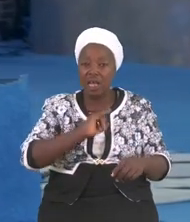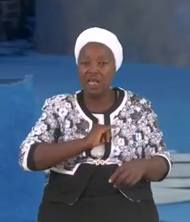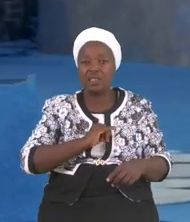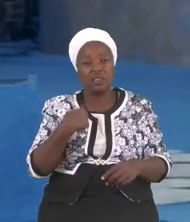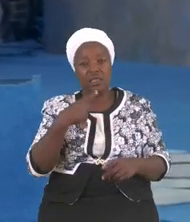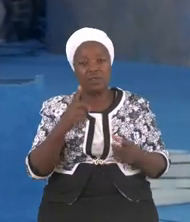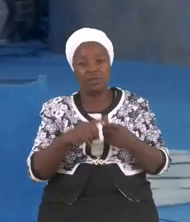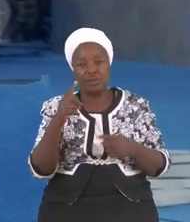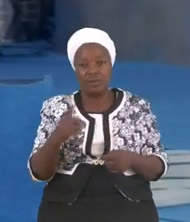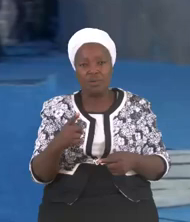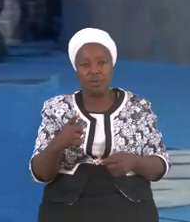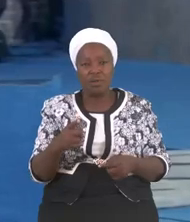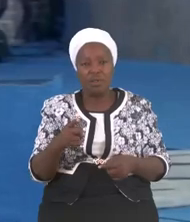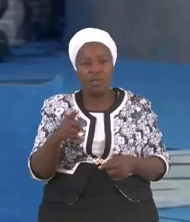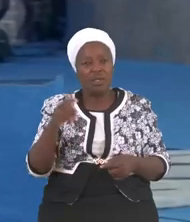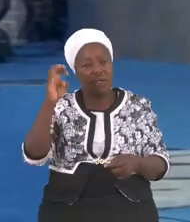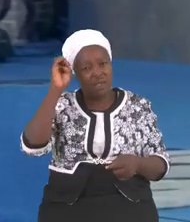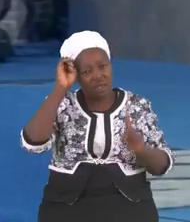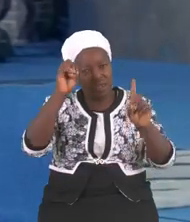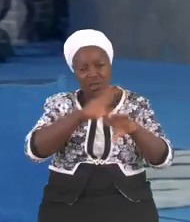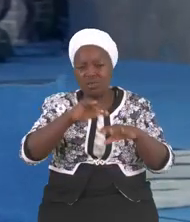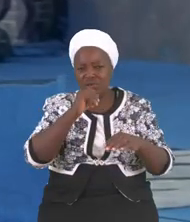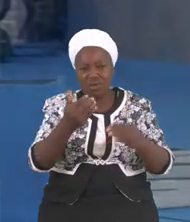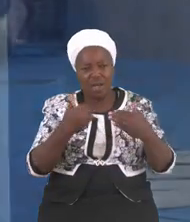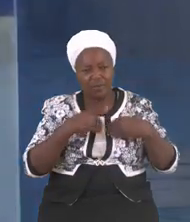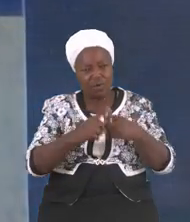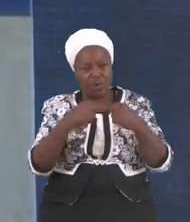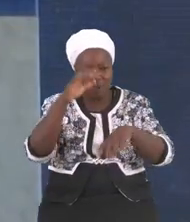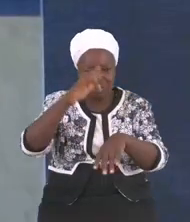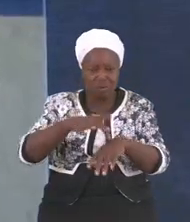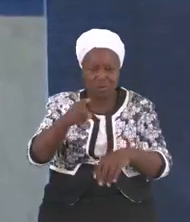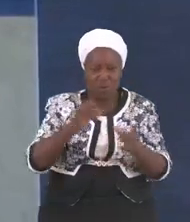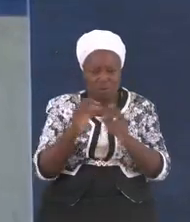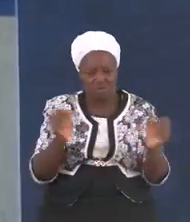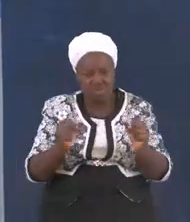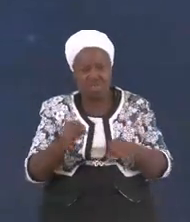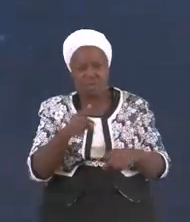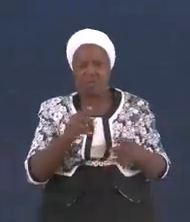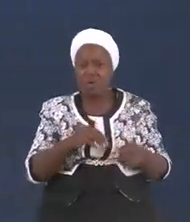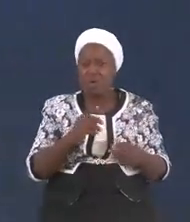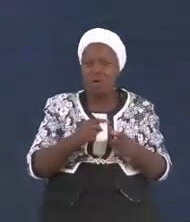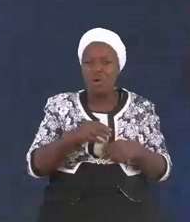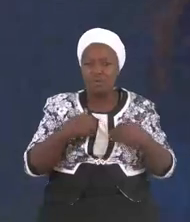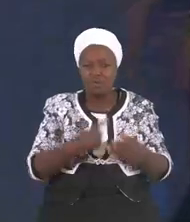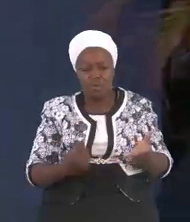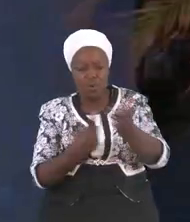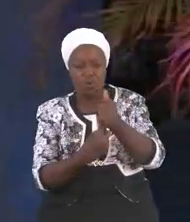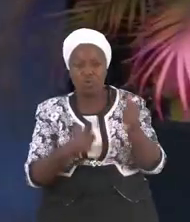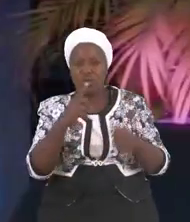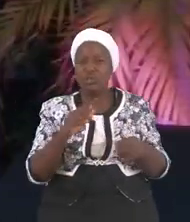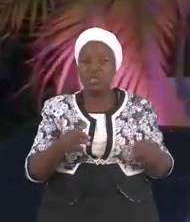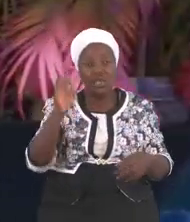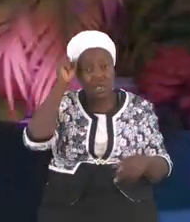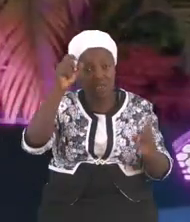he doesn't have to come and touch you. He doesn't have to come and shake you. He doesn't have to pull you up. It's word alone. Do